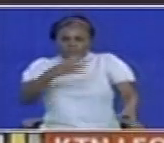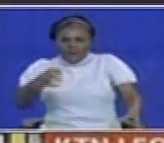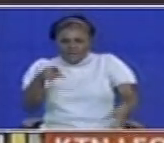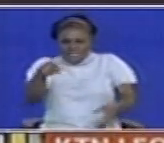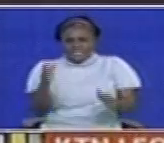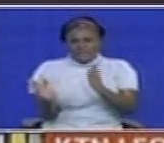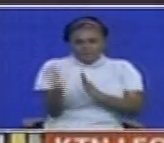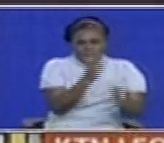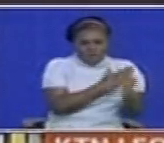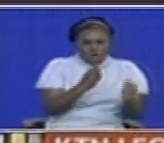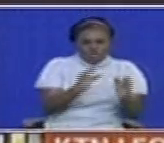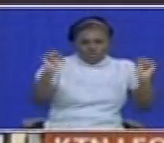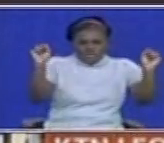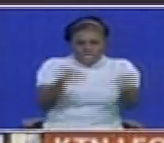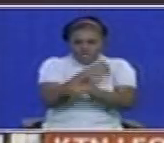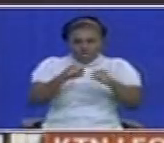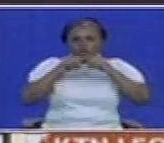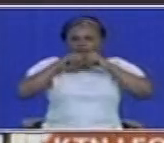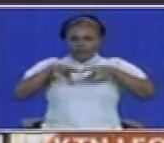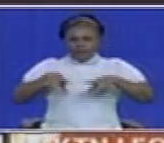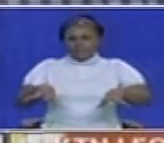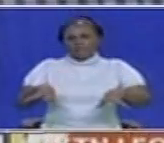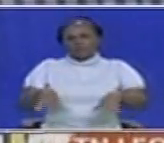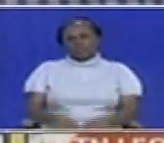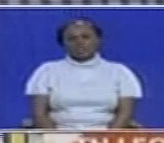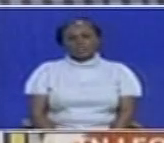ya kusambaratisha ugatuzi.